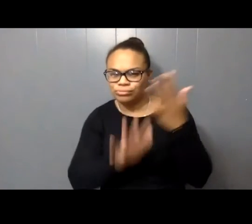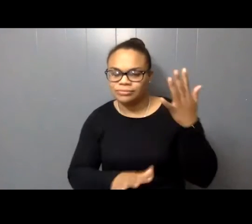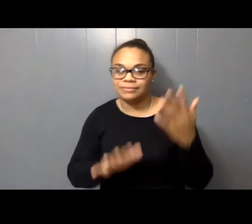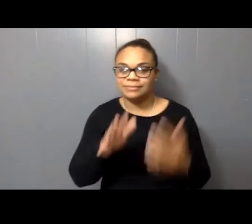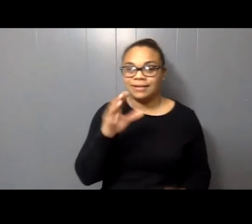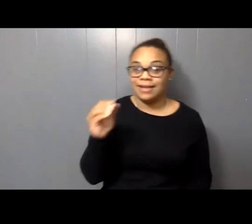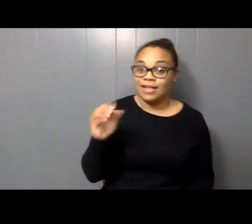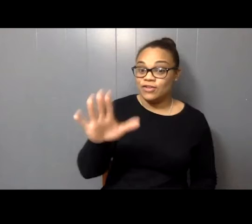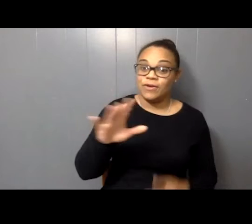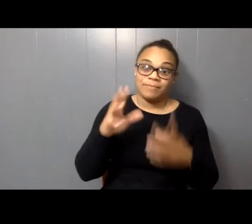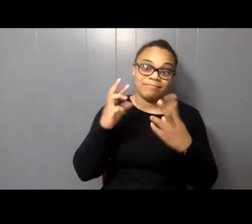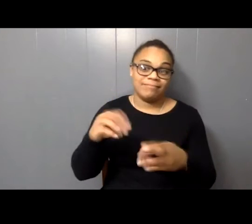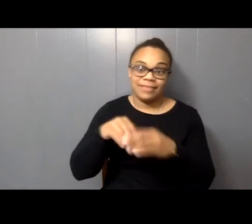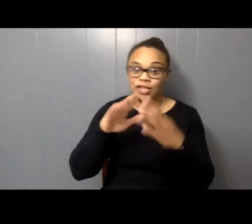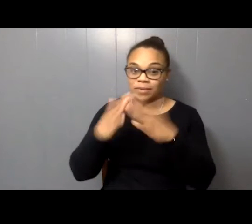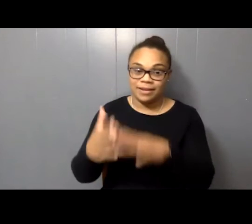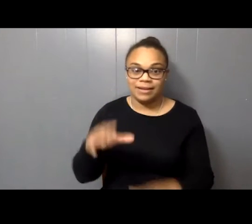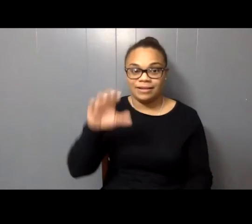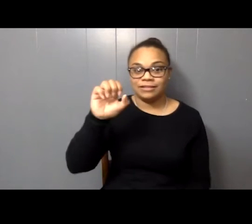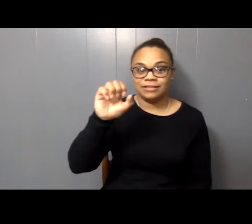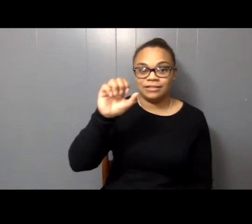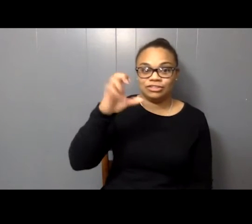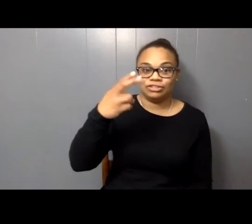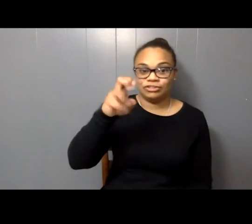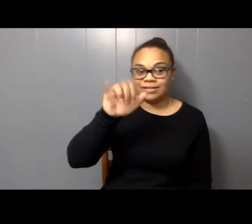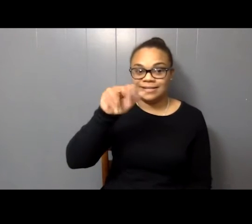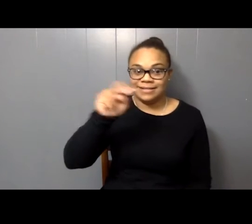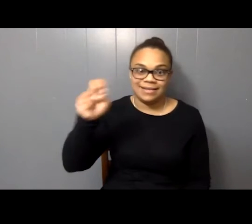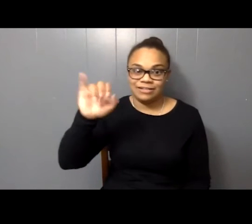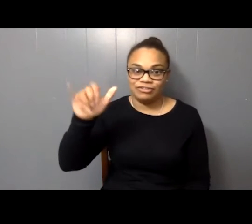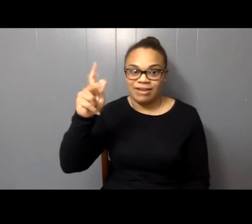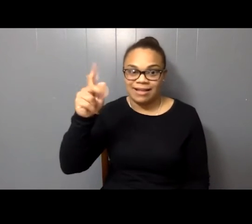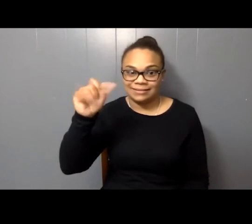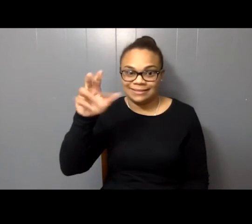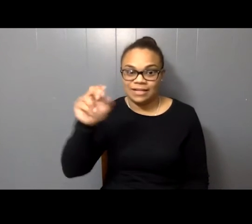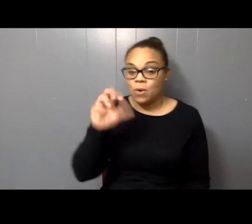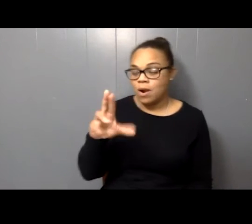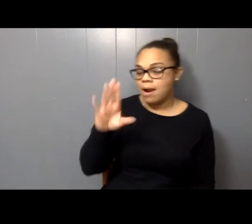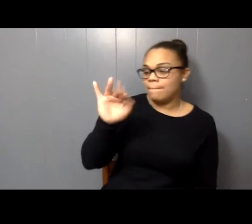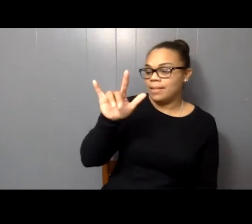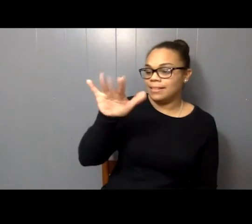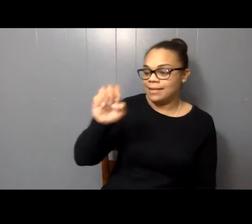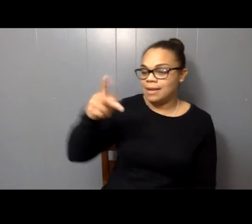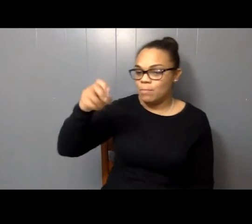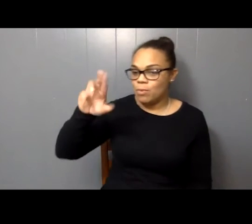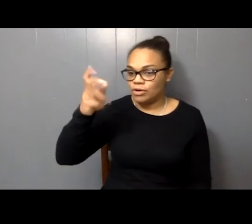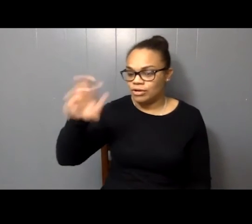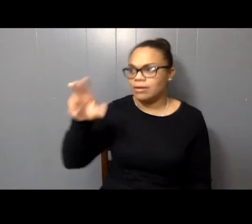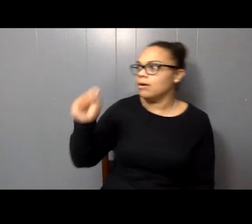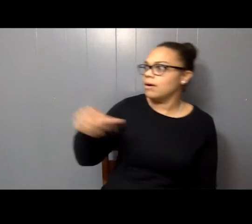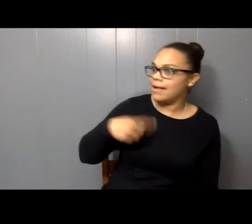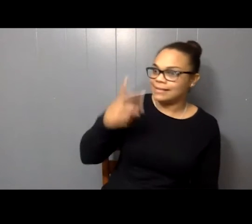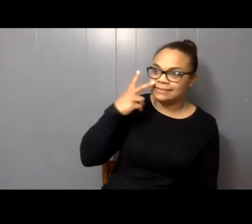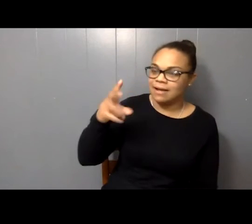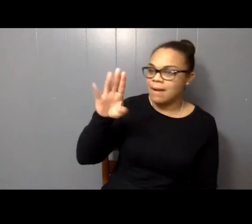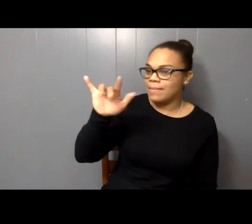Cheyenne Jackson or Billy Porter. Oh yeah. I've seen Billy Porter's runway outfits and they're always extra and I love